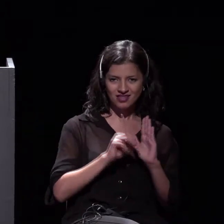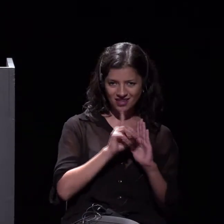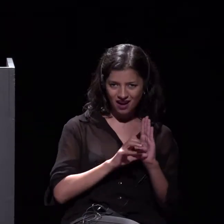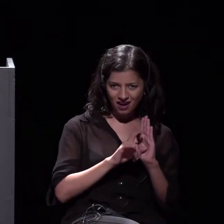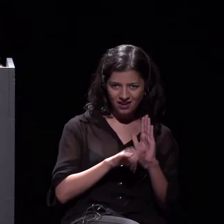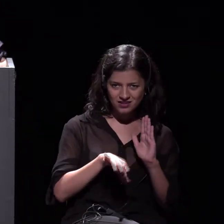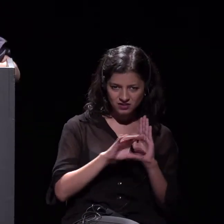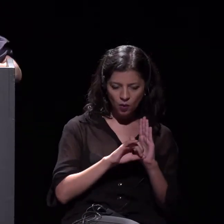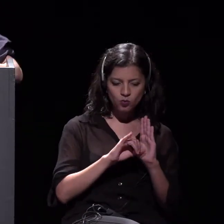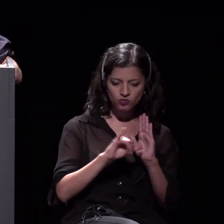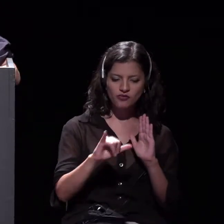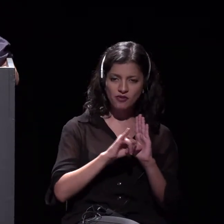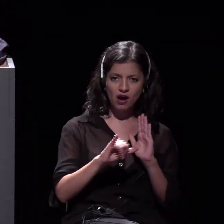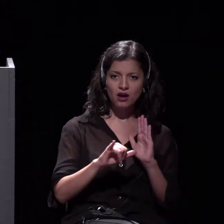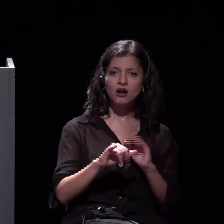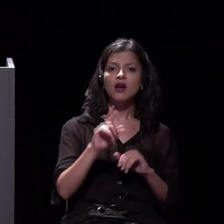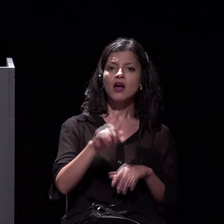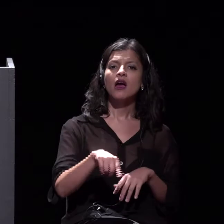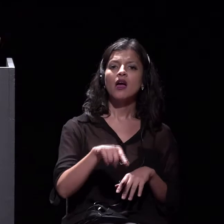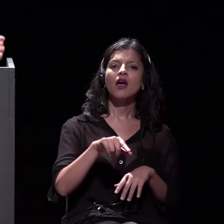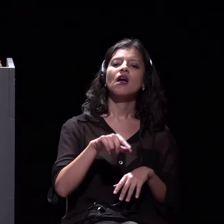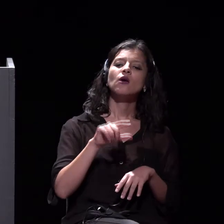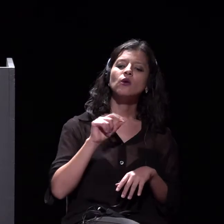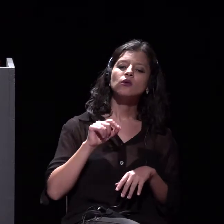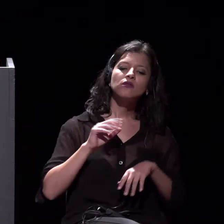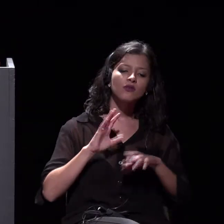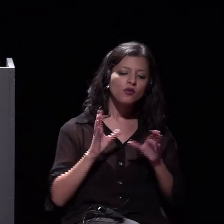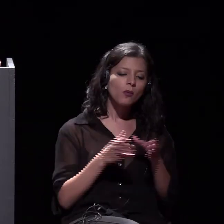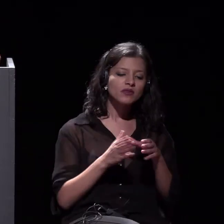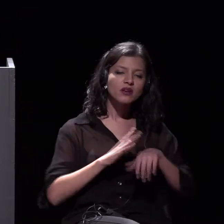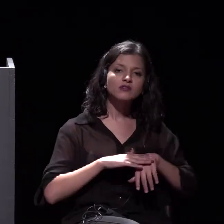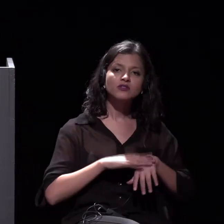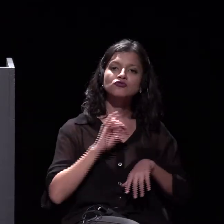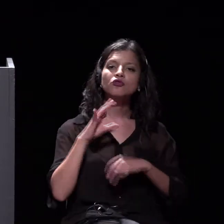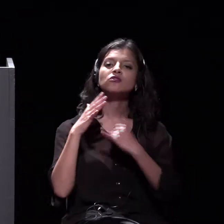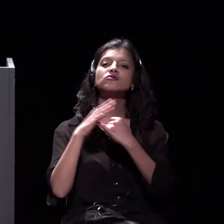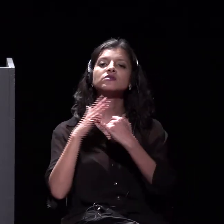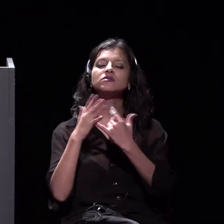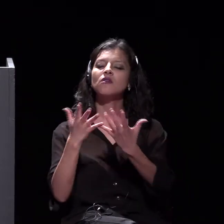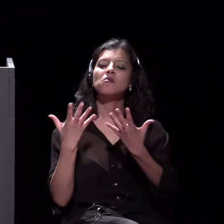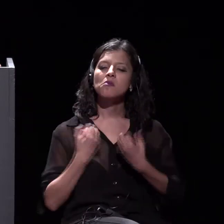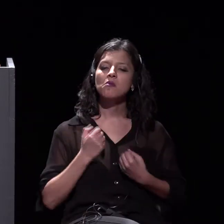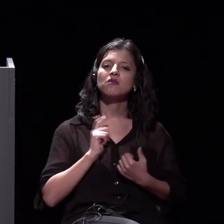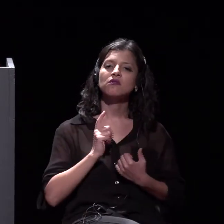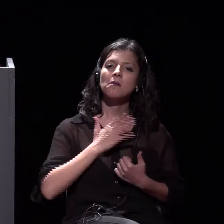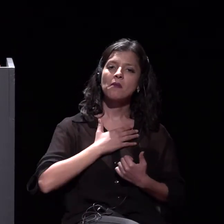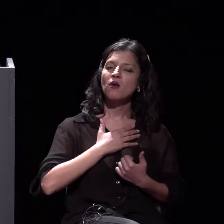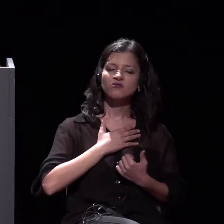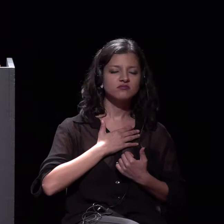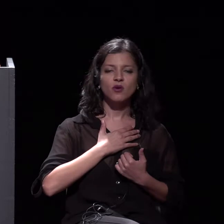anything that the Santiago de Chile Declaration allowed to happen. This way of